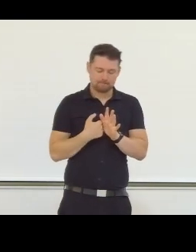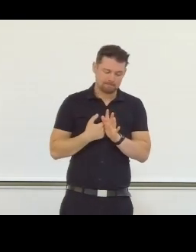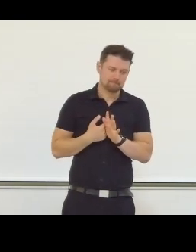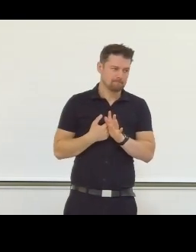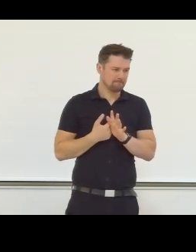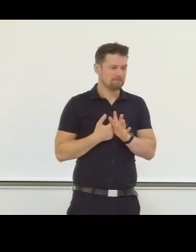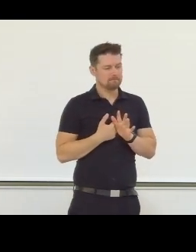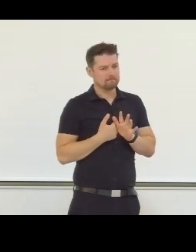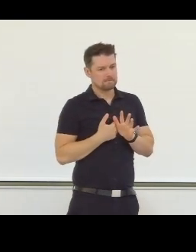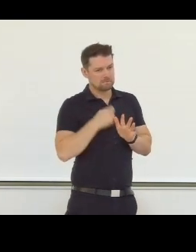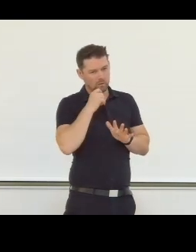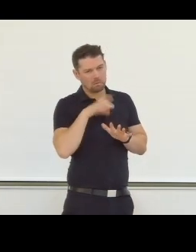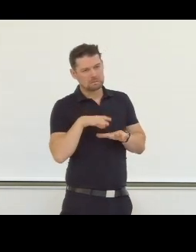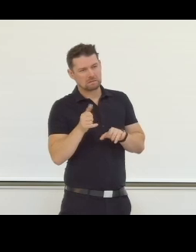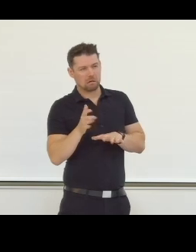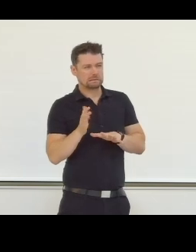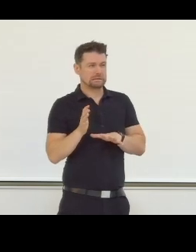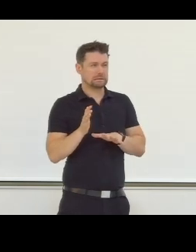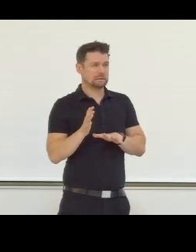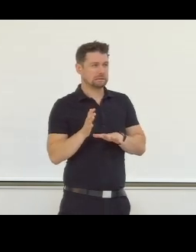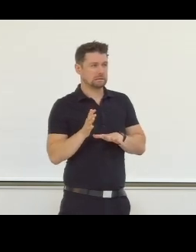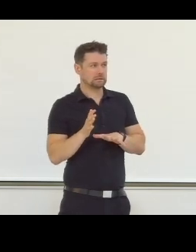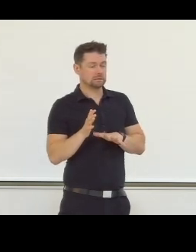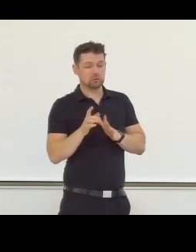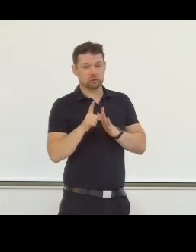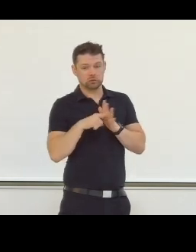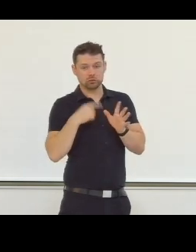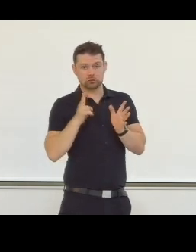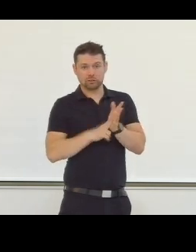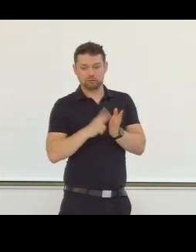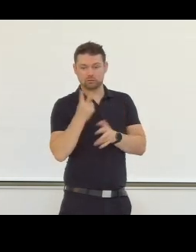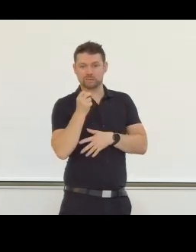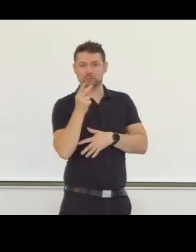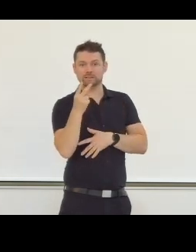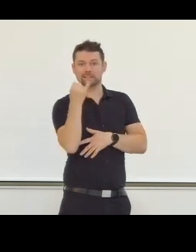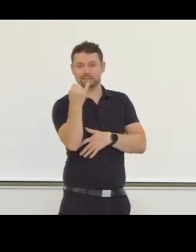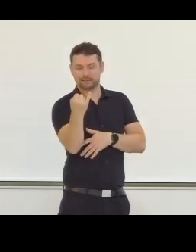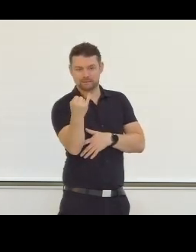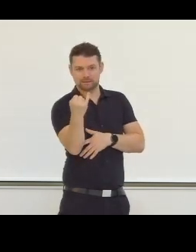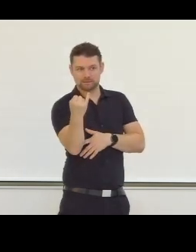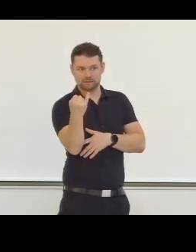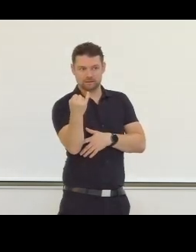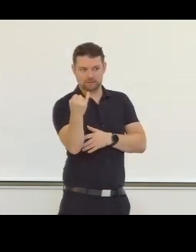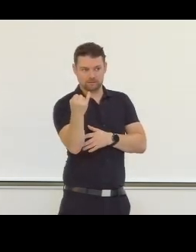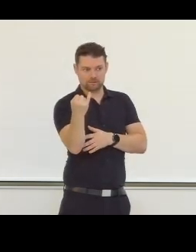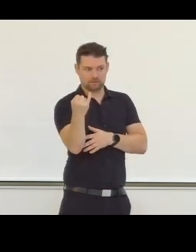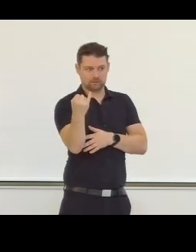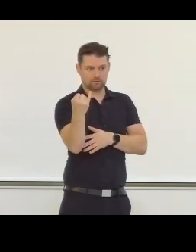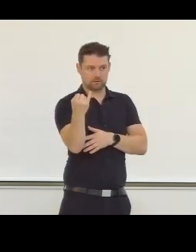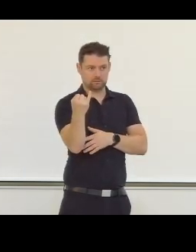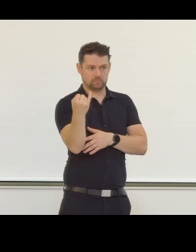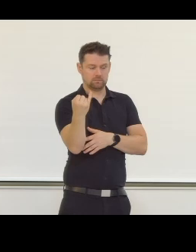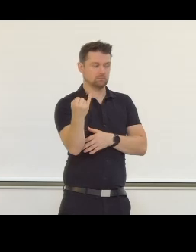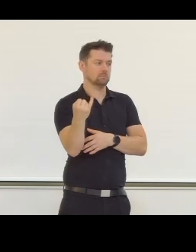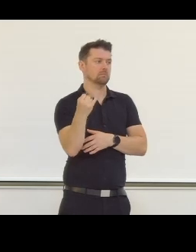it would start earliest. No, not earliest. It would start in January 2026, and would